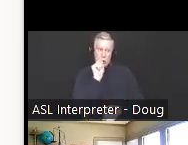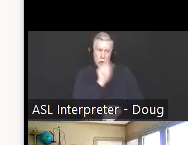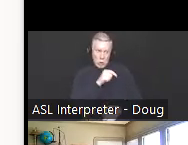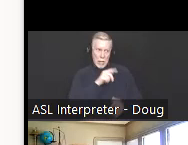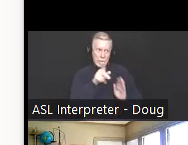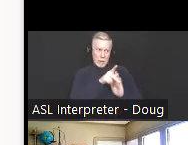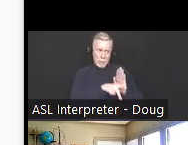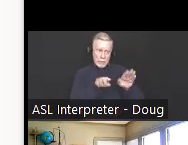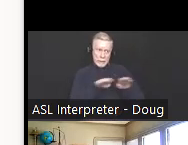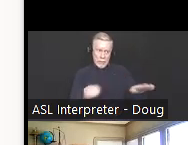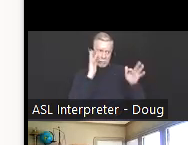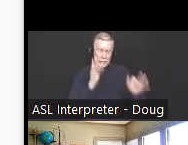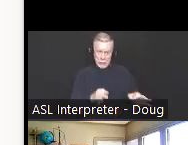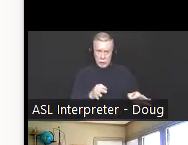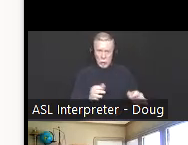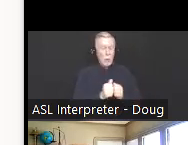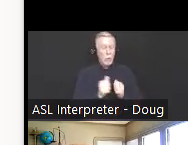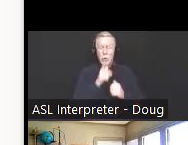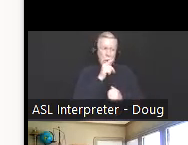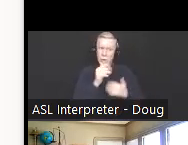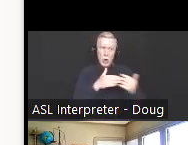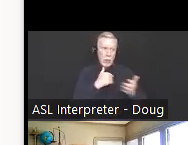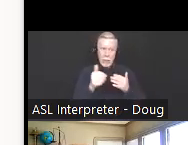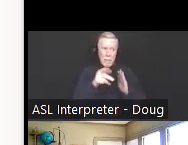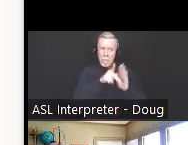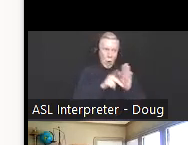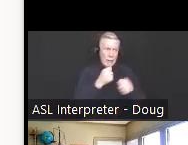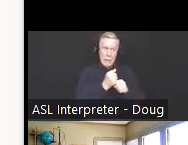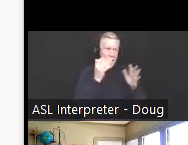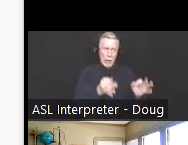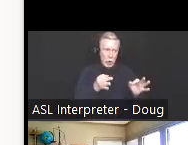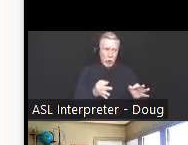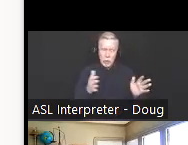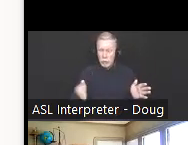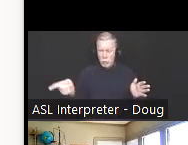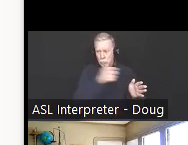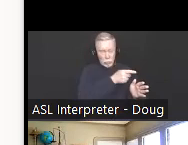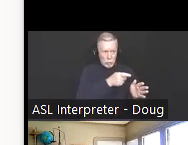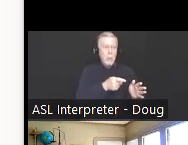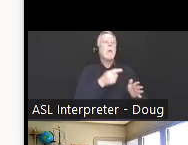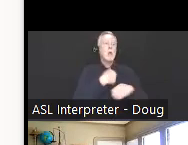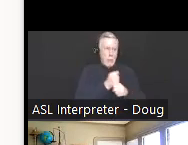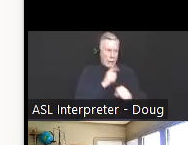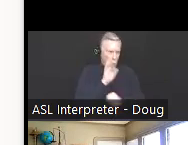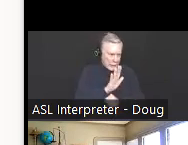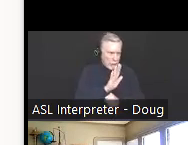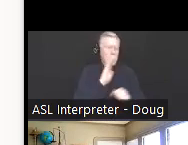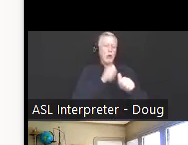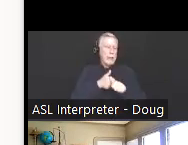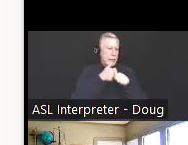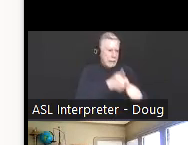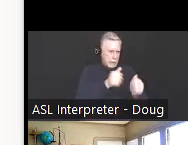the ultimate decision makers are, and you reach agreement on what you can promise, and you stay consistent with that.